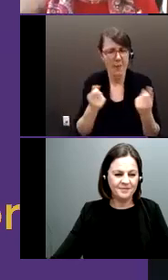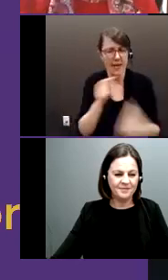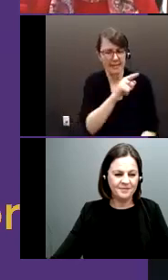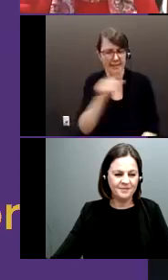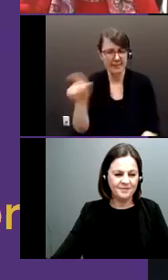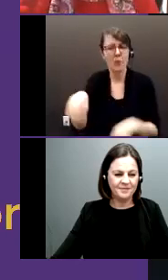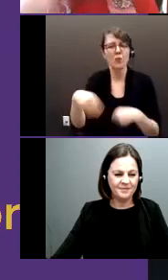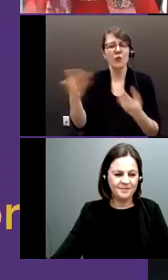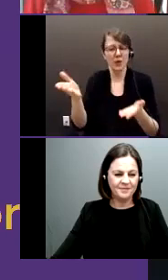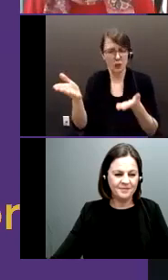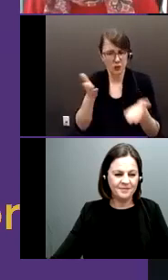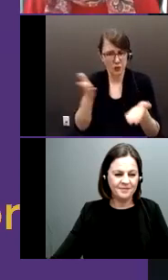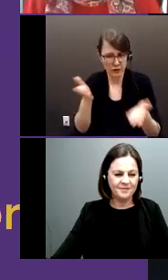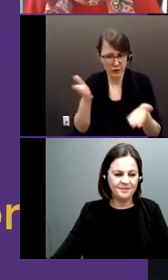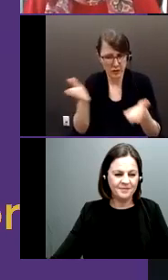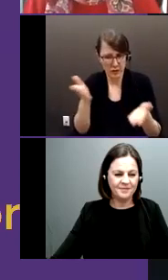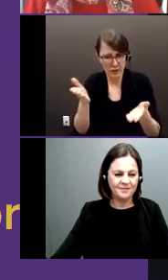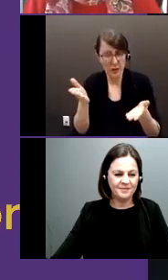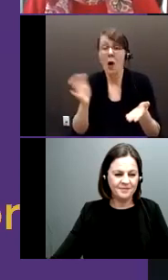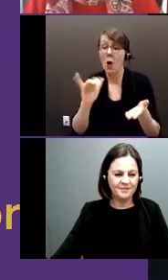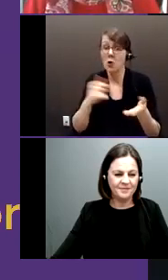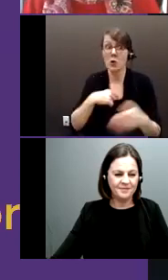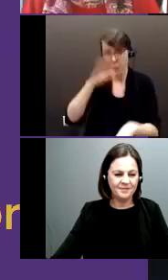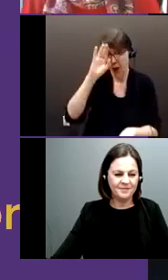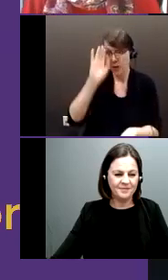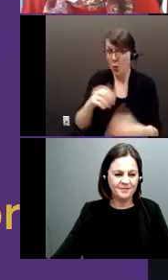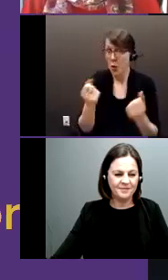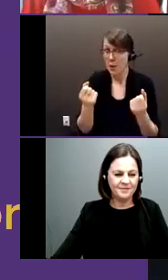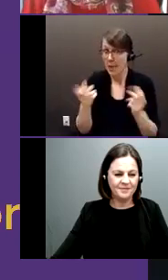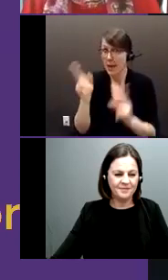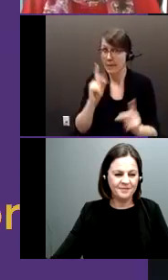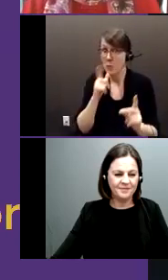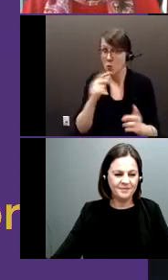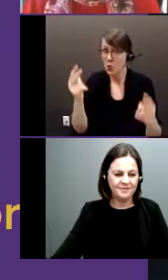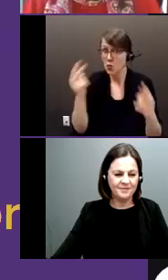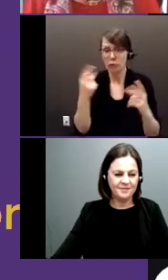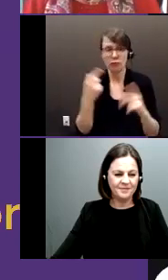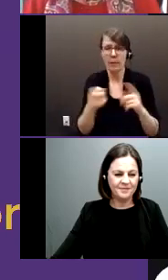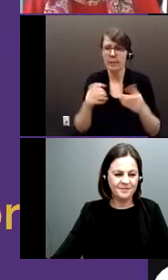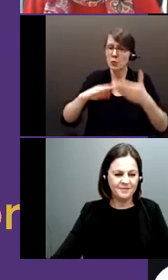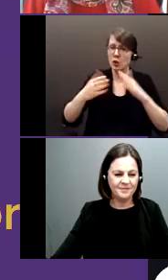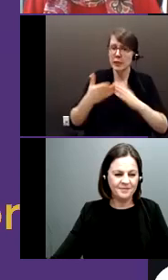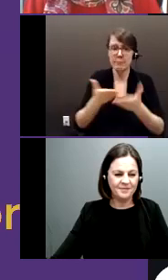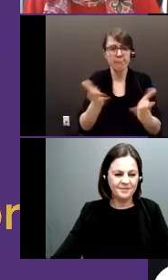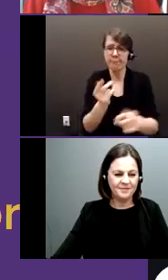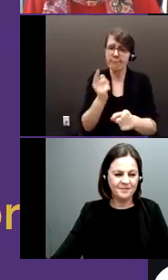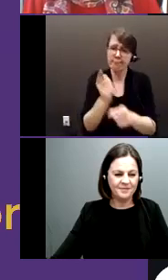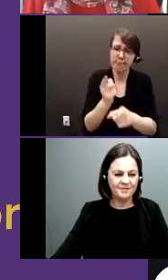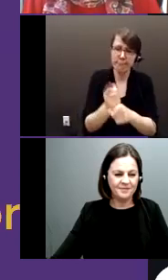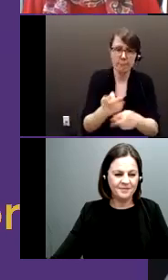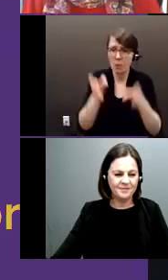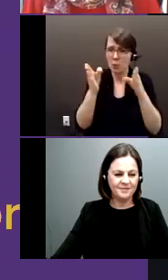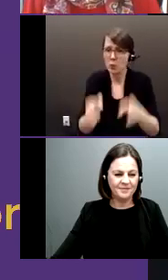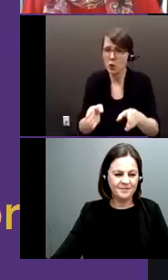registered for today, but I know that we also have a lot of community folk. We have folks that are just out there from